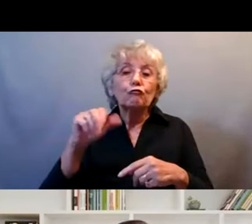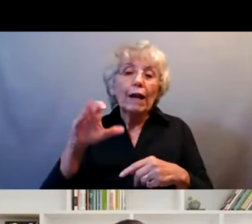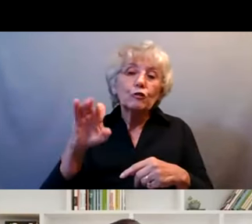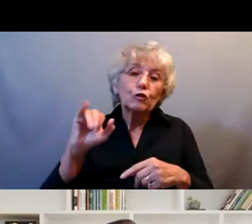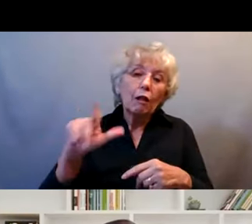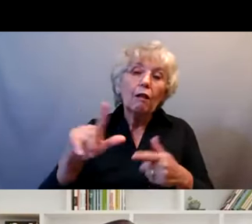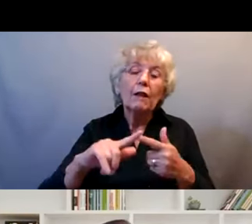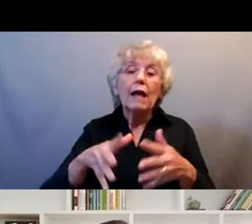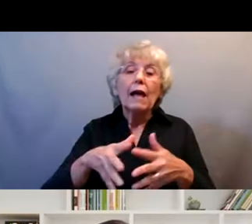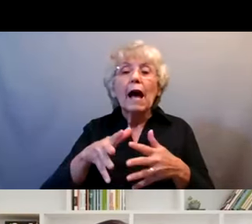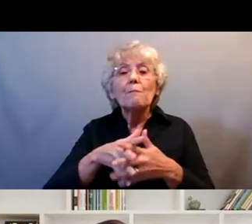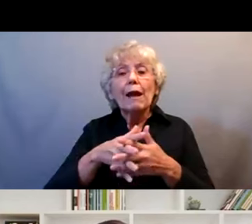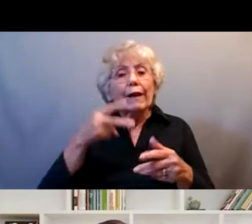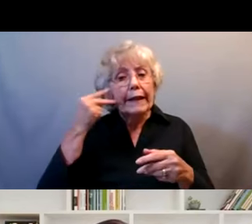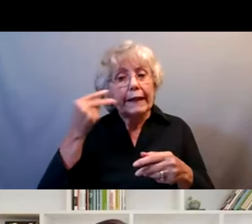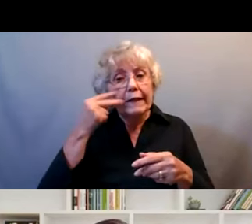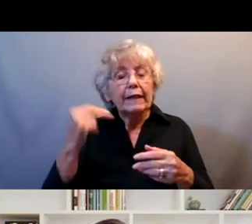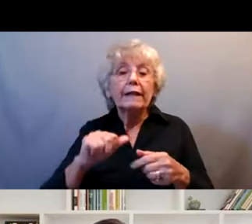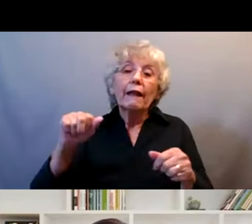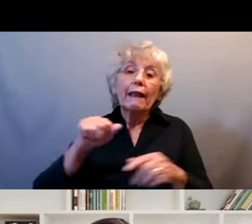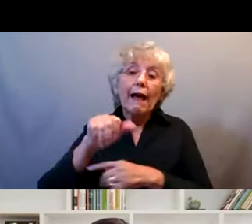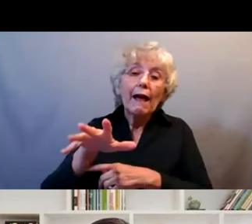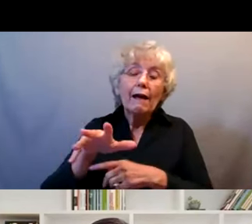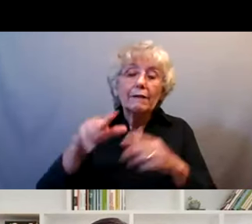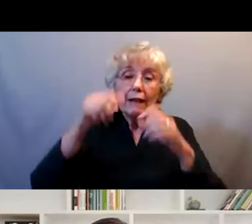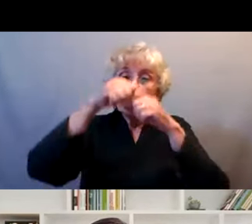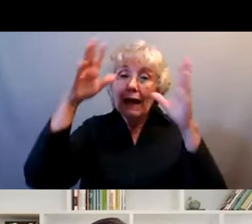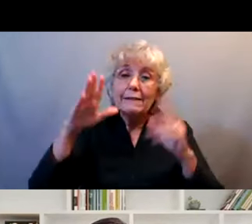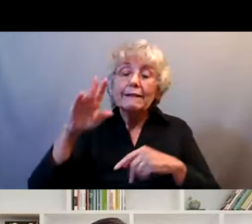American Indian, Alaska Native, and also Asian. Next slide.